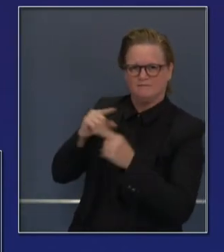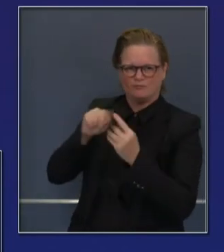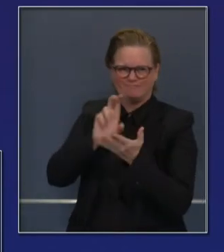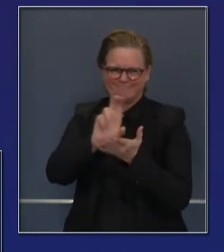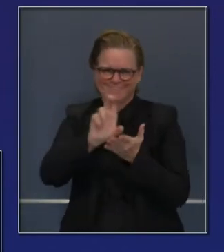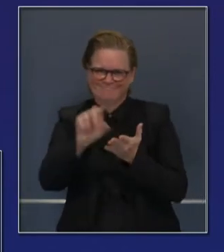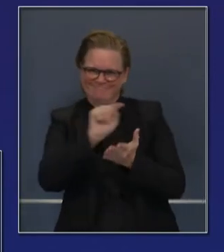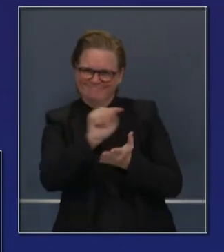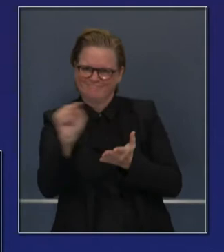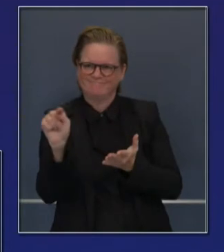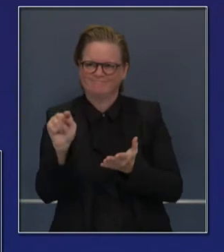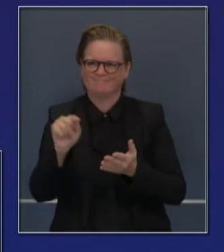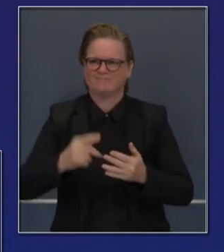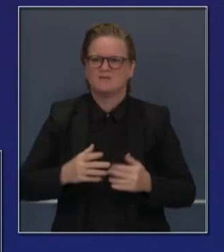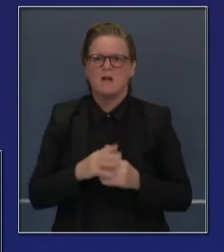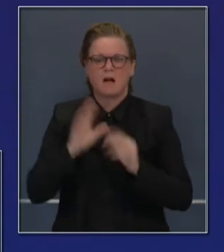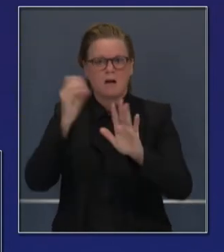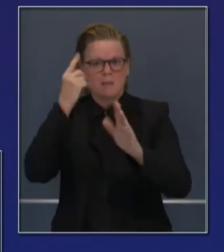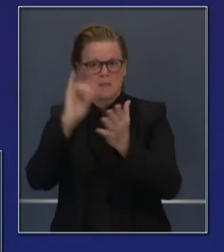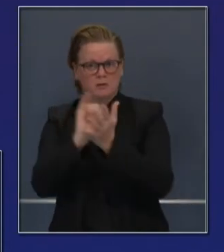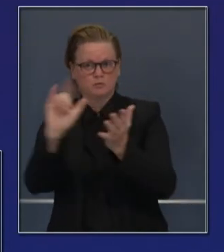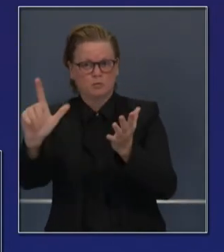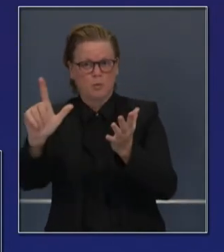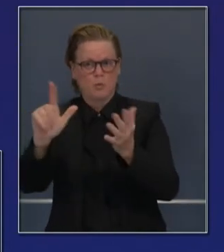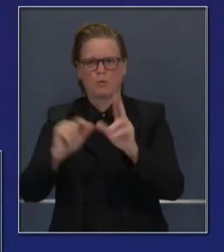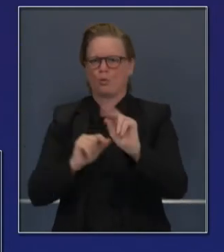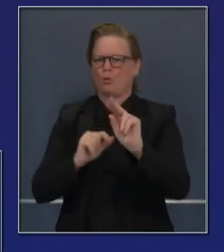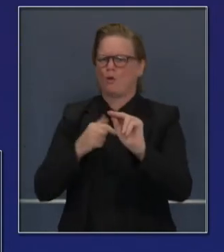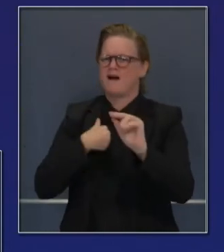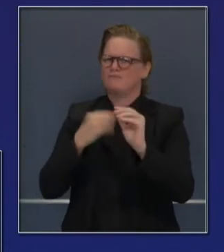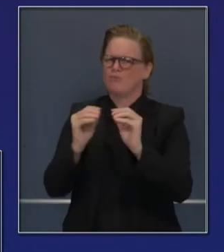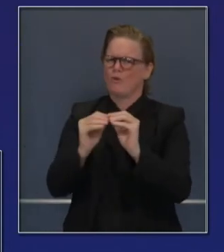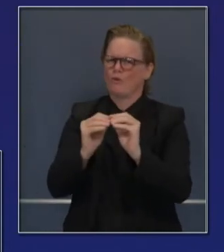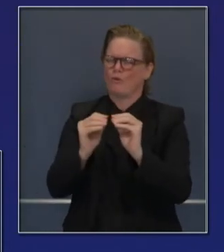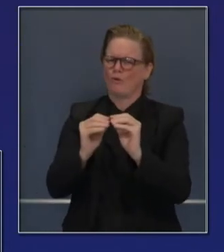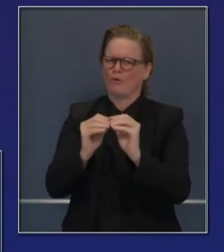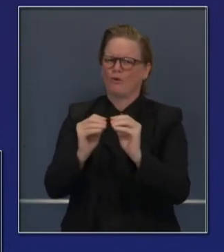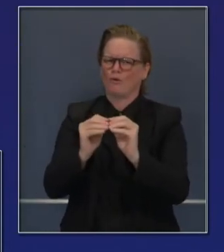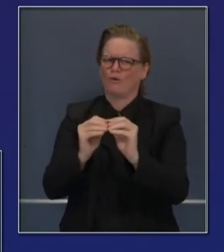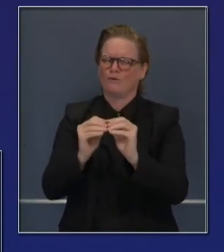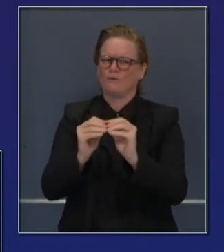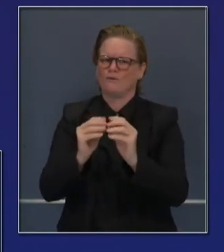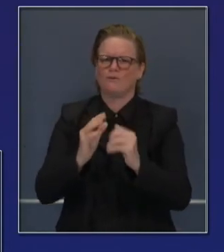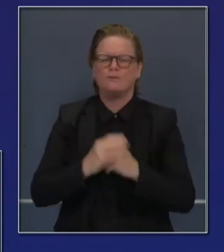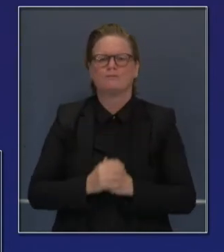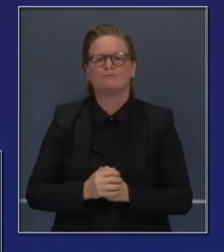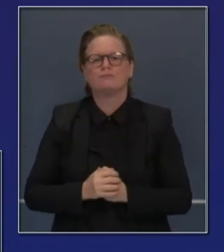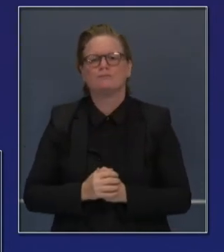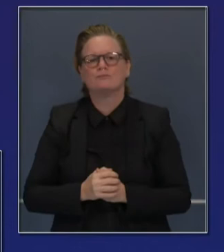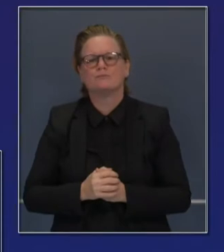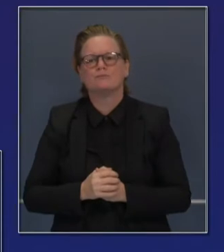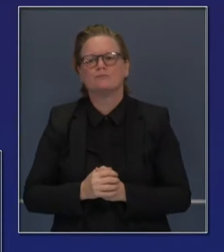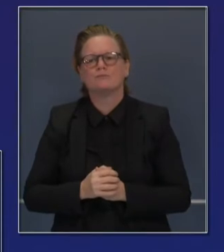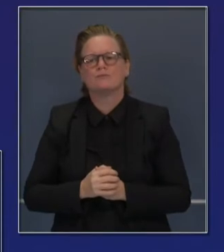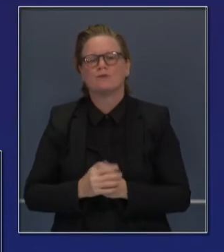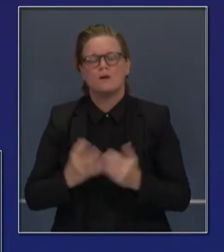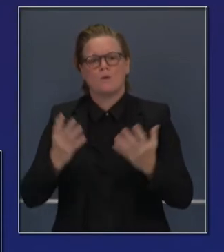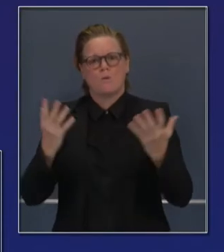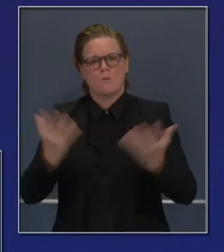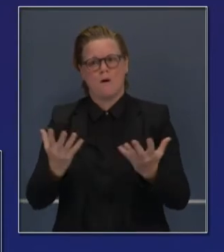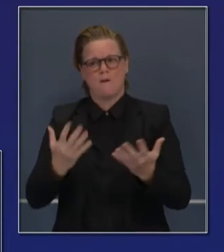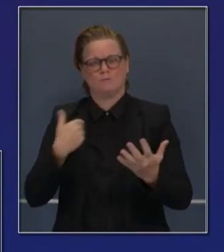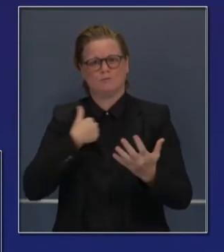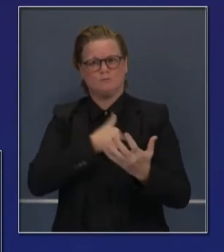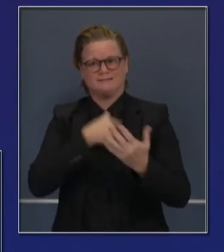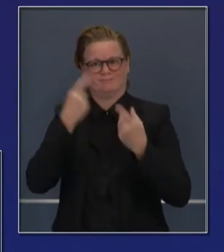beginning of a bridge. What we did in January, or rather what we accomplished in July together with the